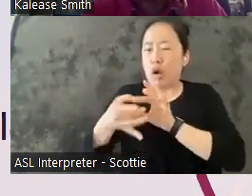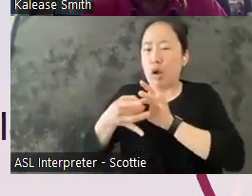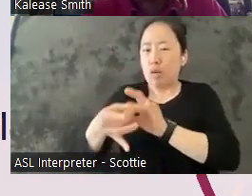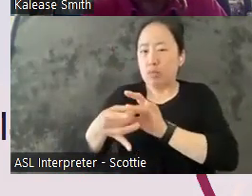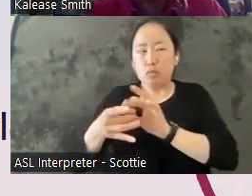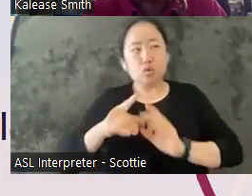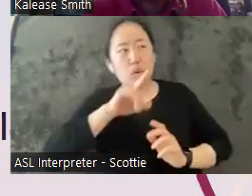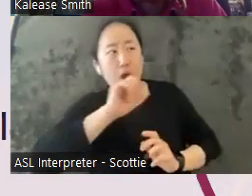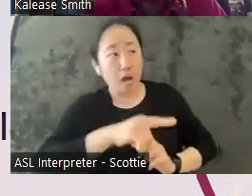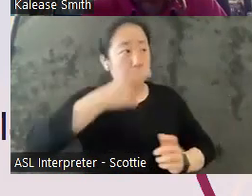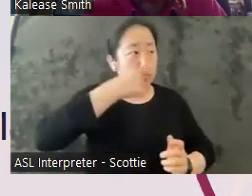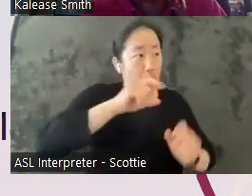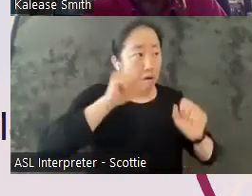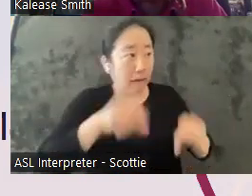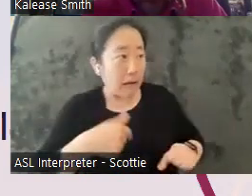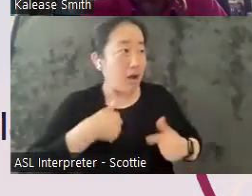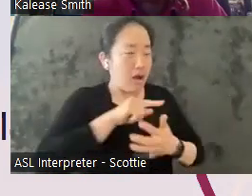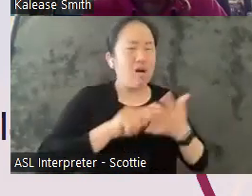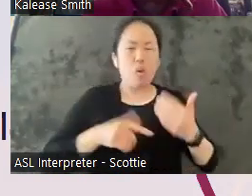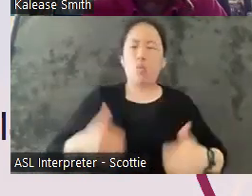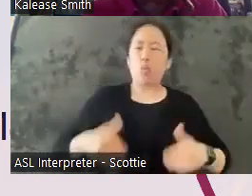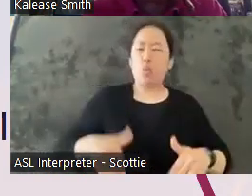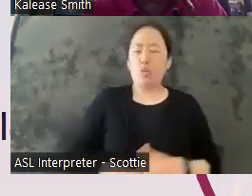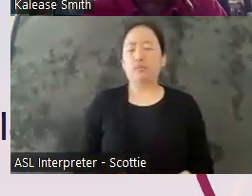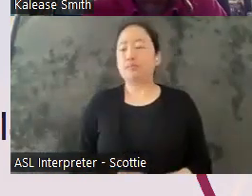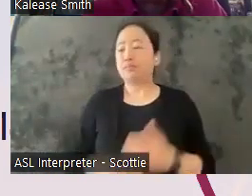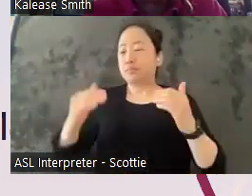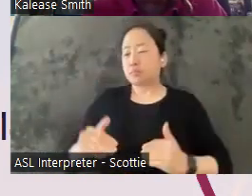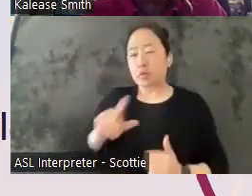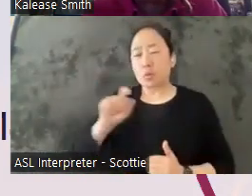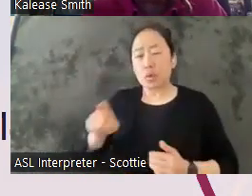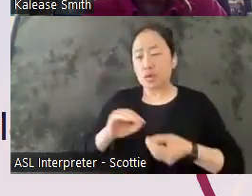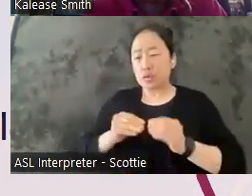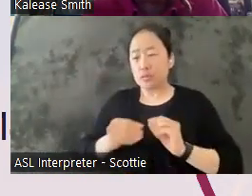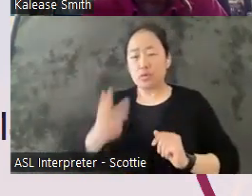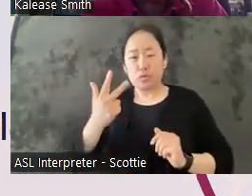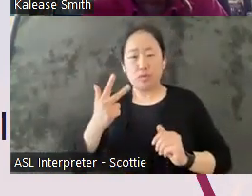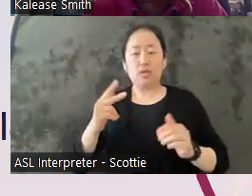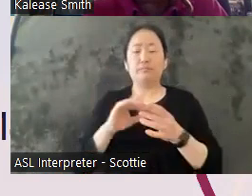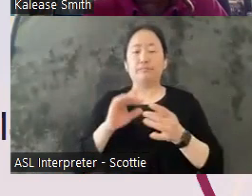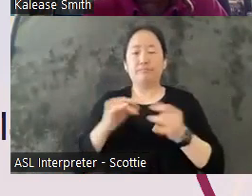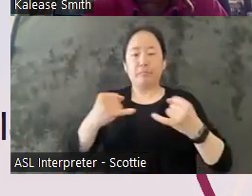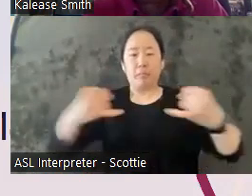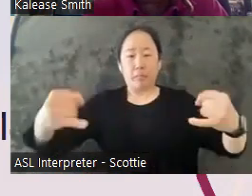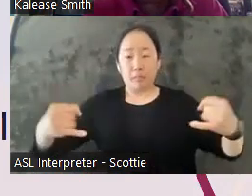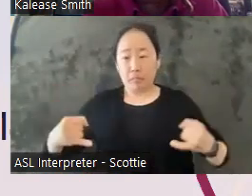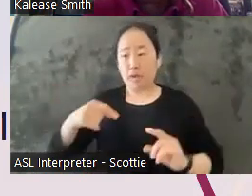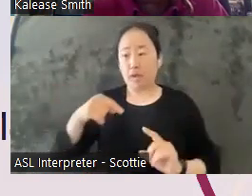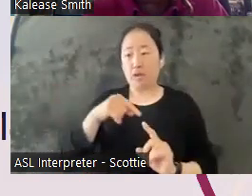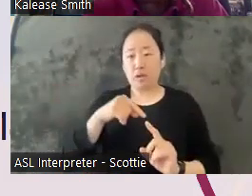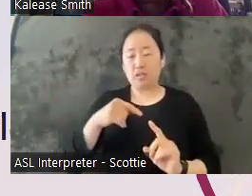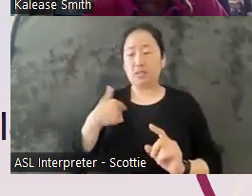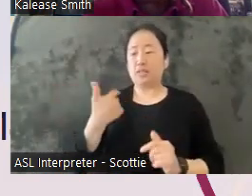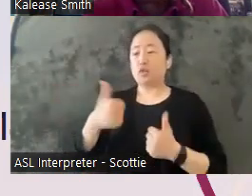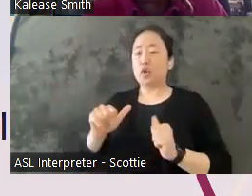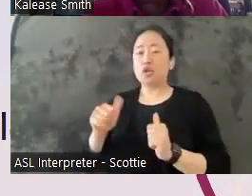also point to is question 3, kind of talking about the concept of boundaries and people pleasing. And I want to just be aware of